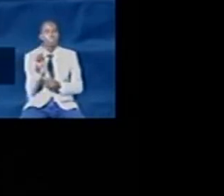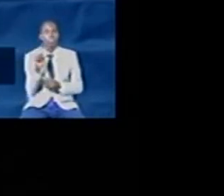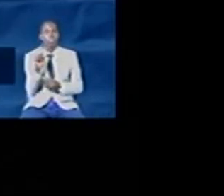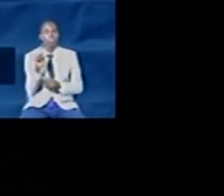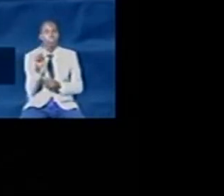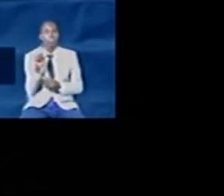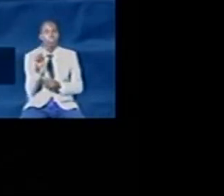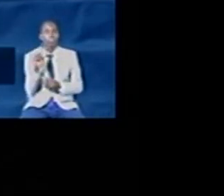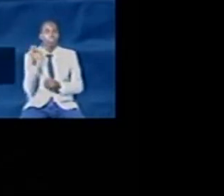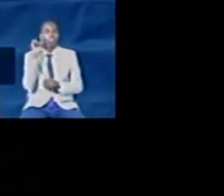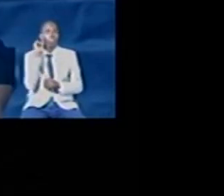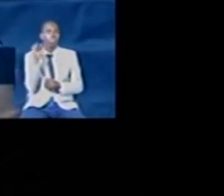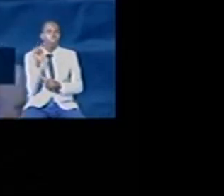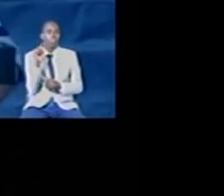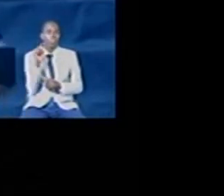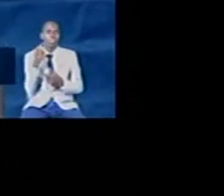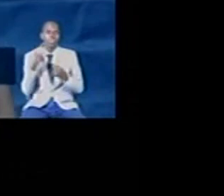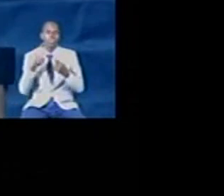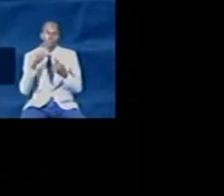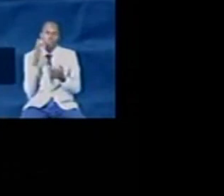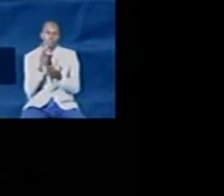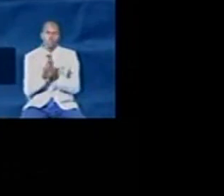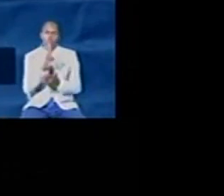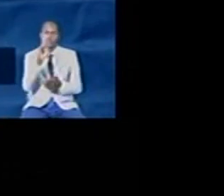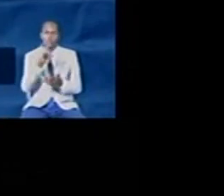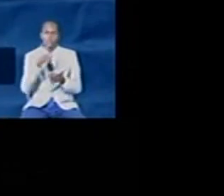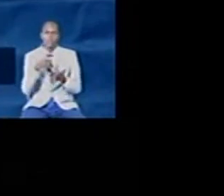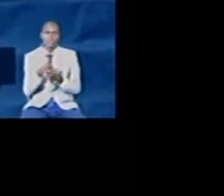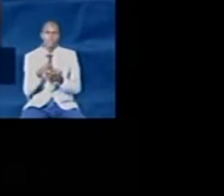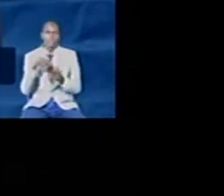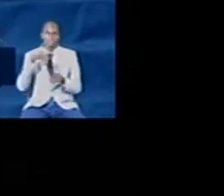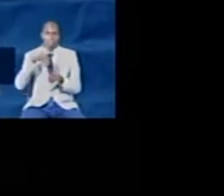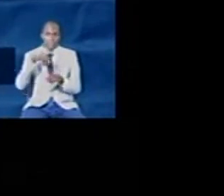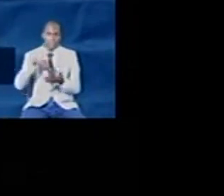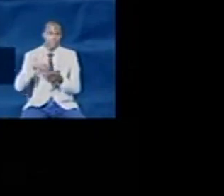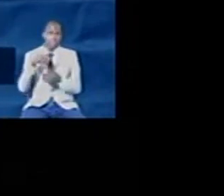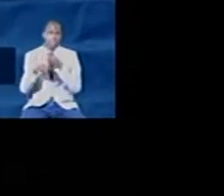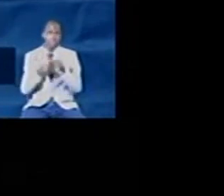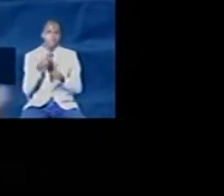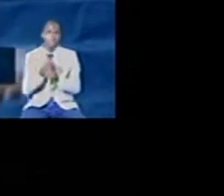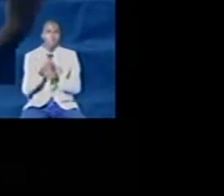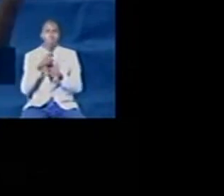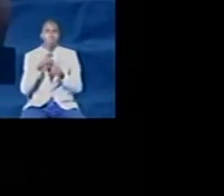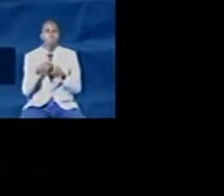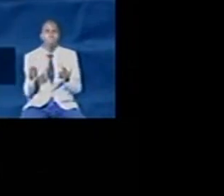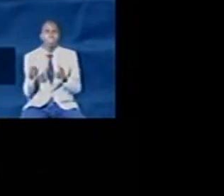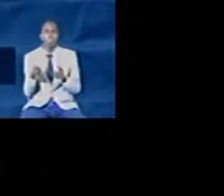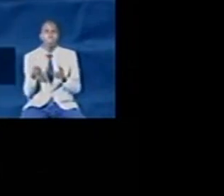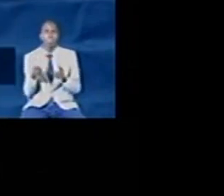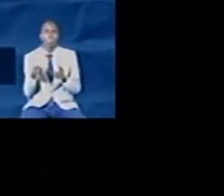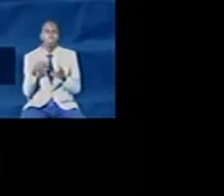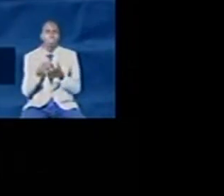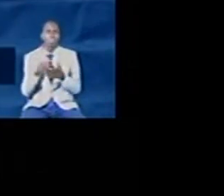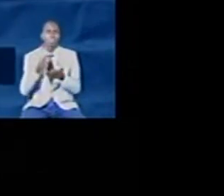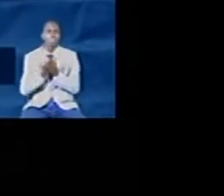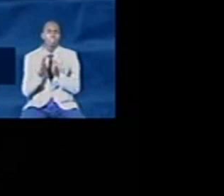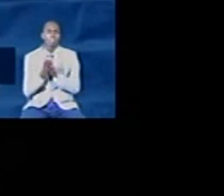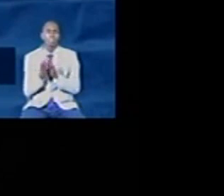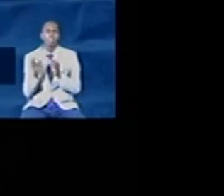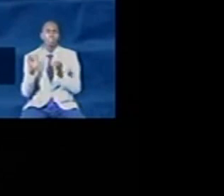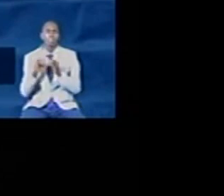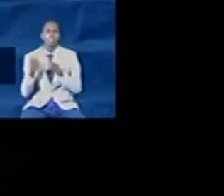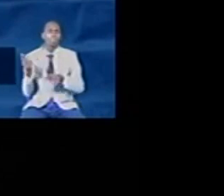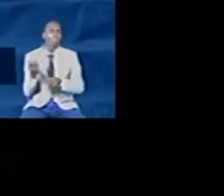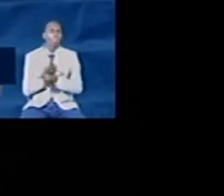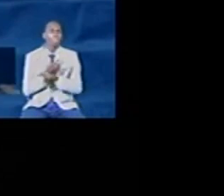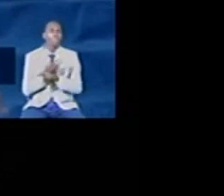I decided to stop it for some months, this 2022. But the thing was getting rampant. Taraba could say that I saw,